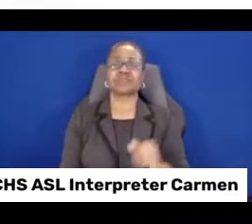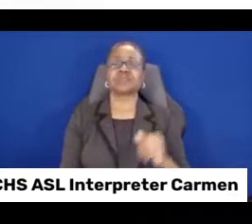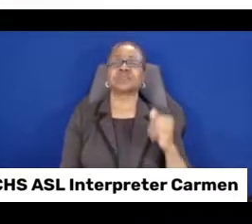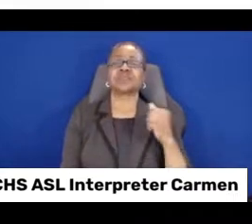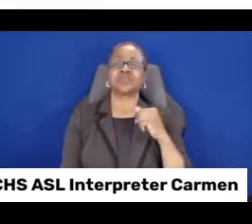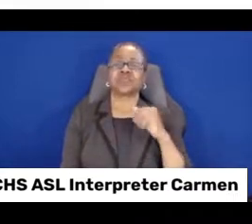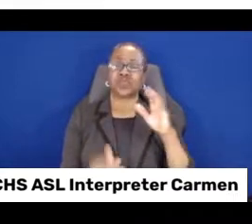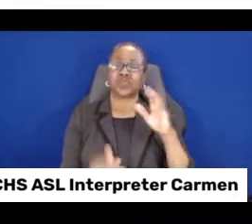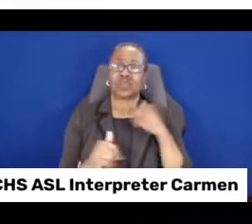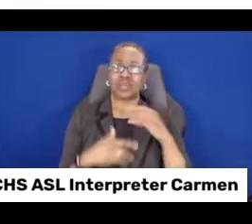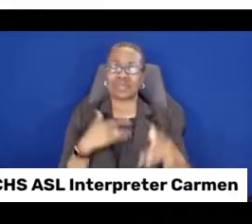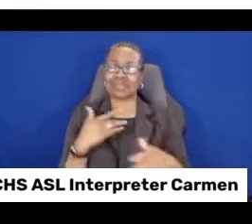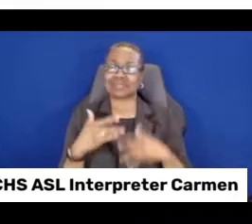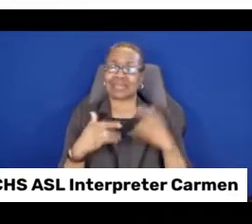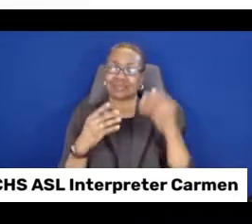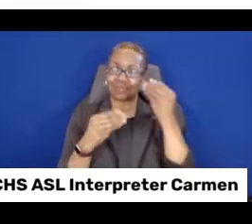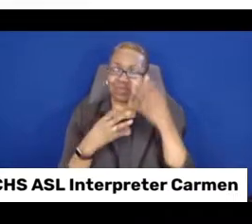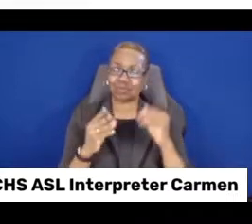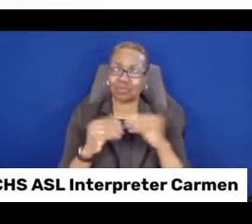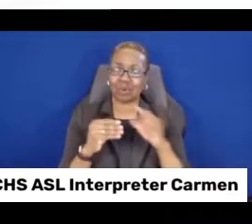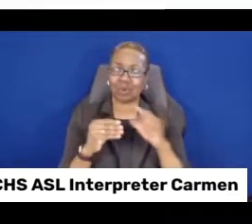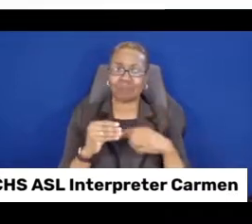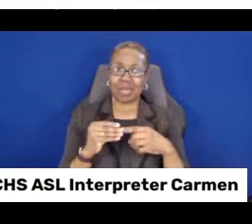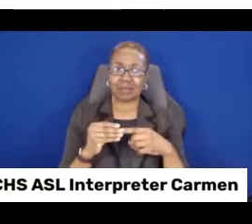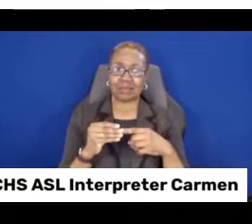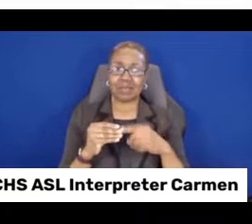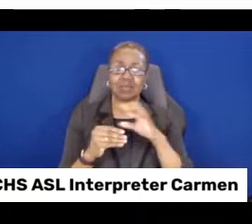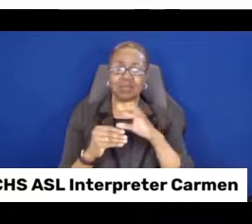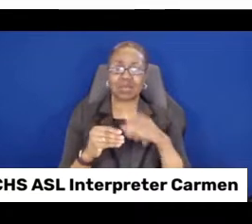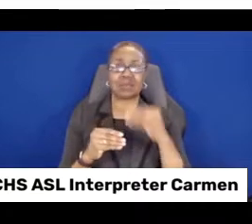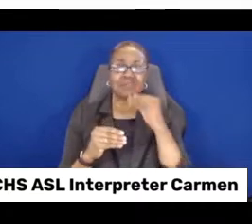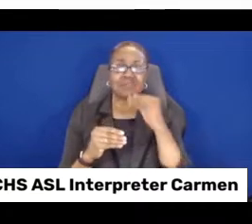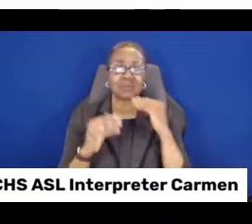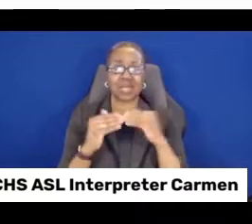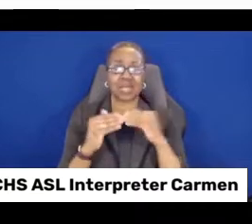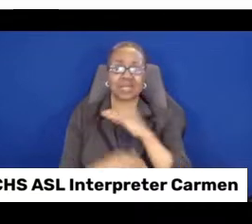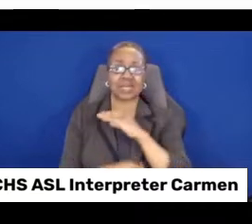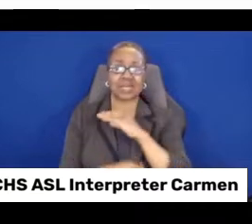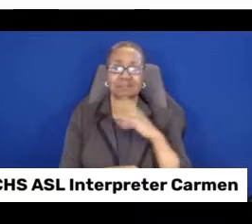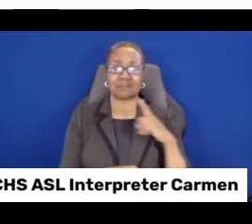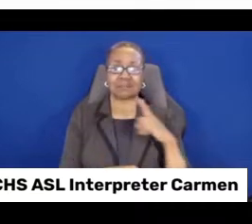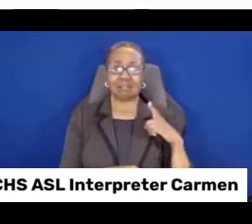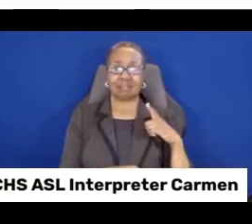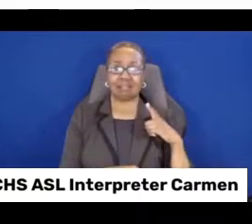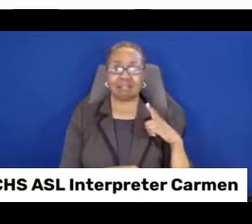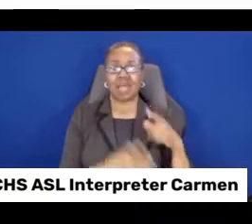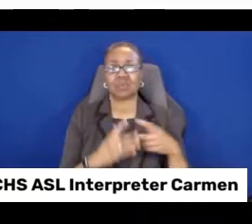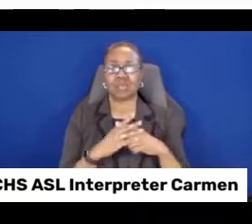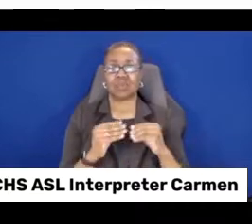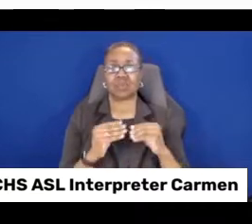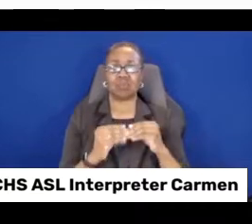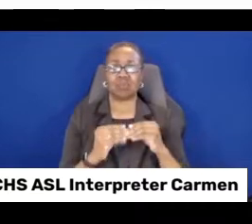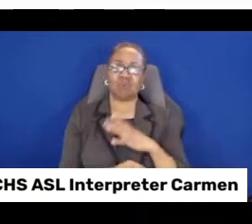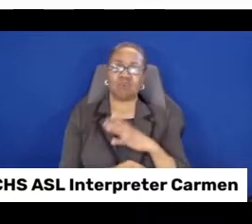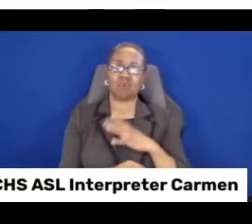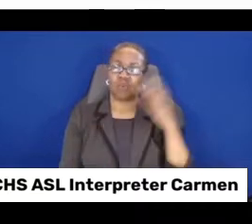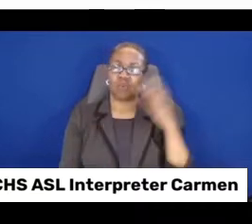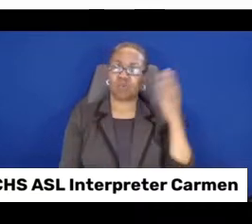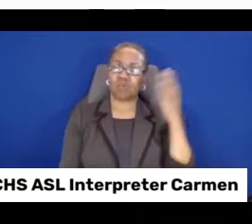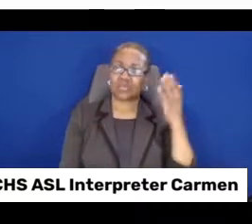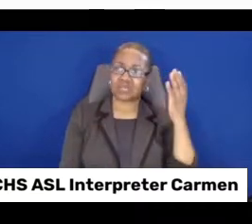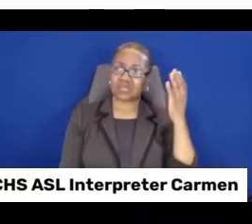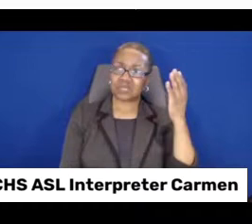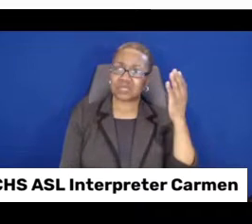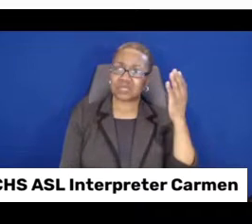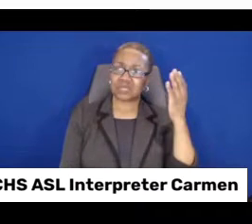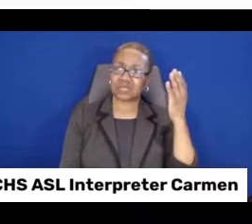tell you more about Chicago's Food Equity Council. And we'll start with a more formal presentation to just give some context of how we got here